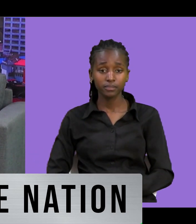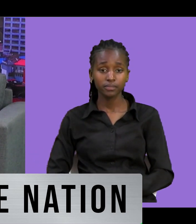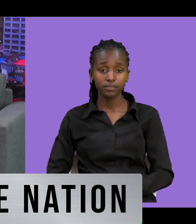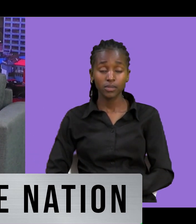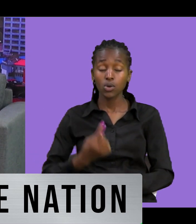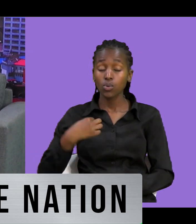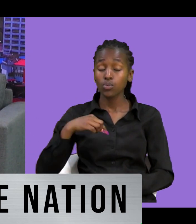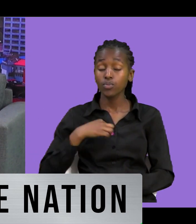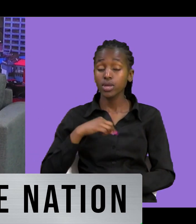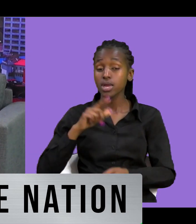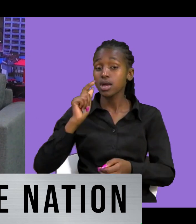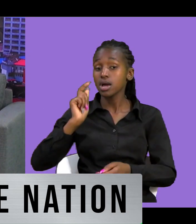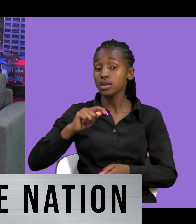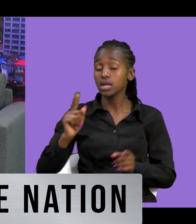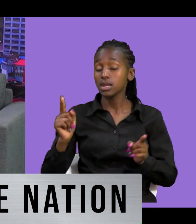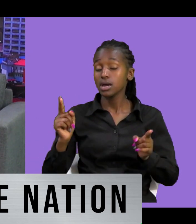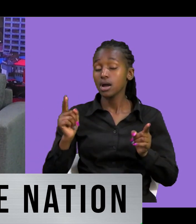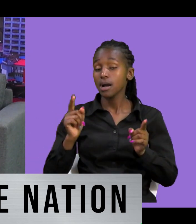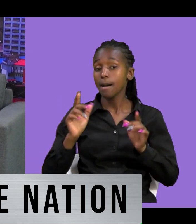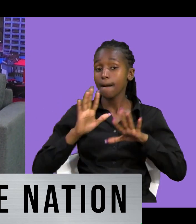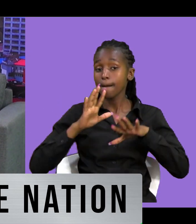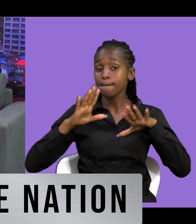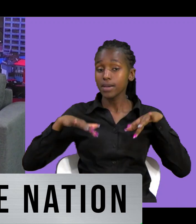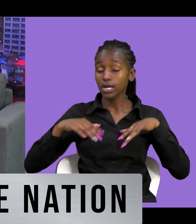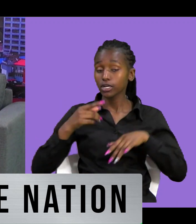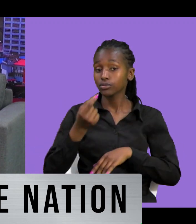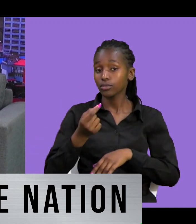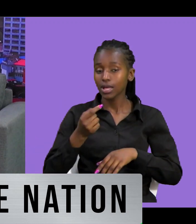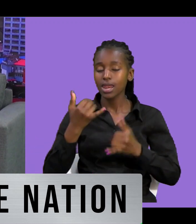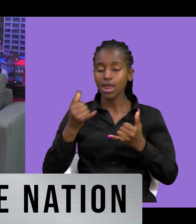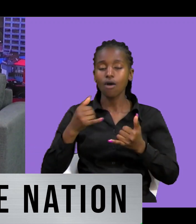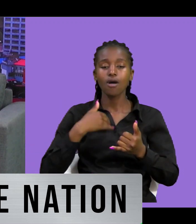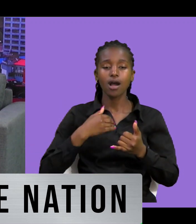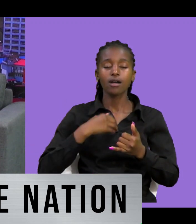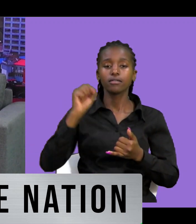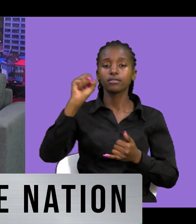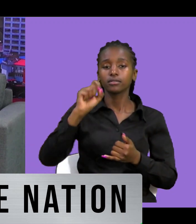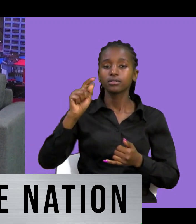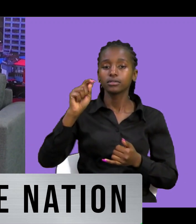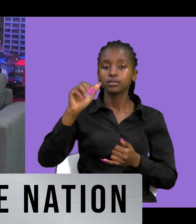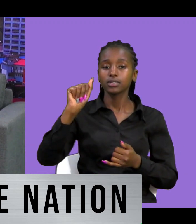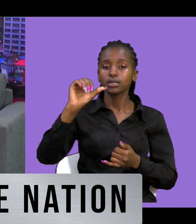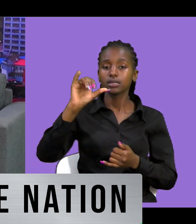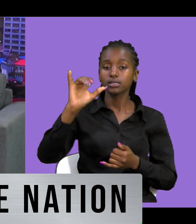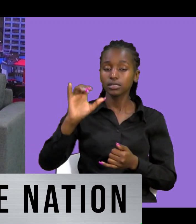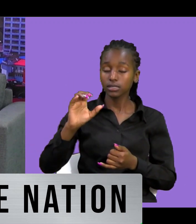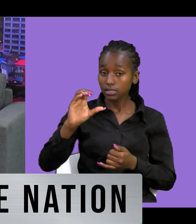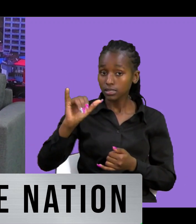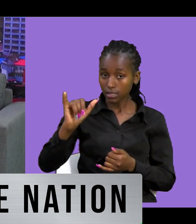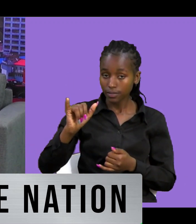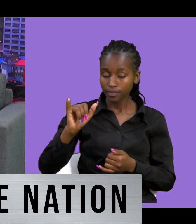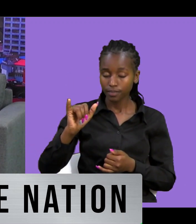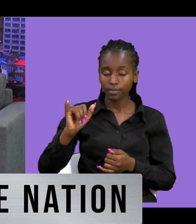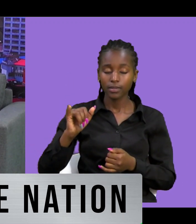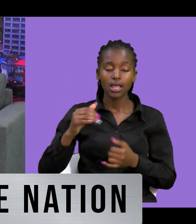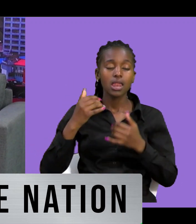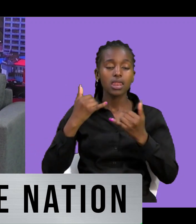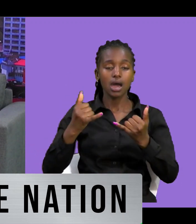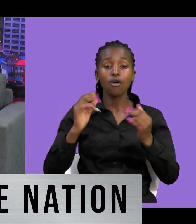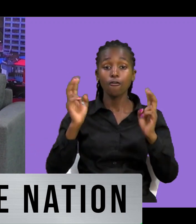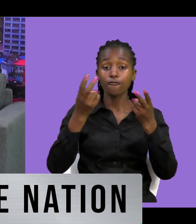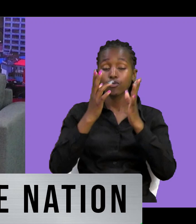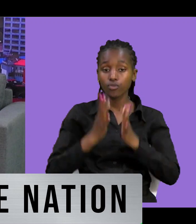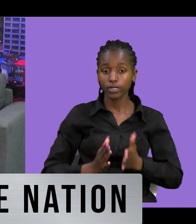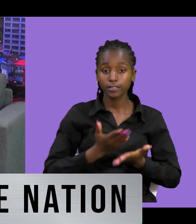We need to go for a break. Stacy Awiti. What? Viewers, we are